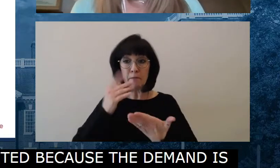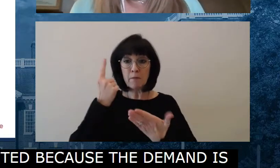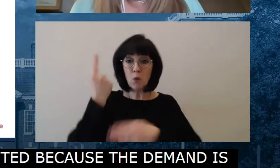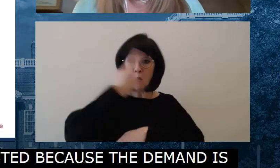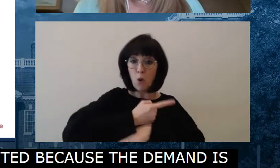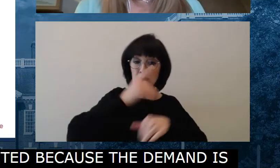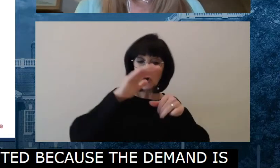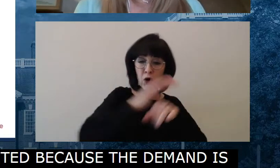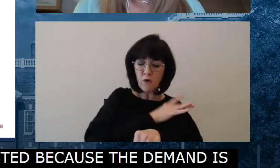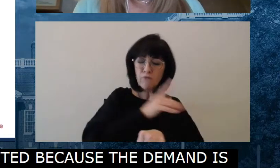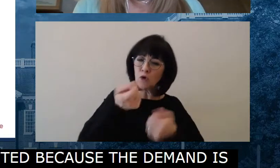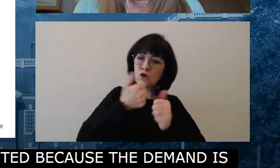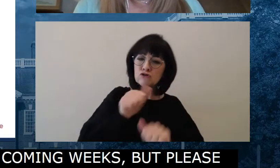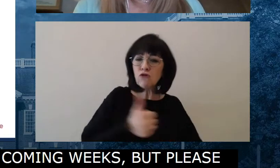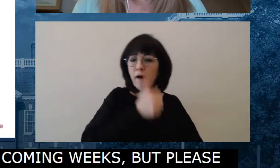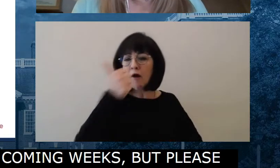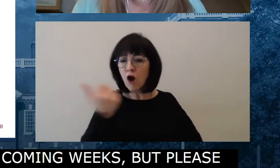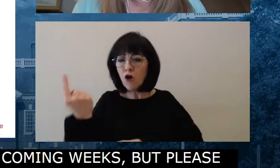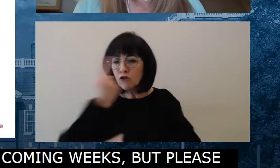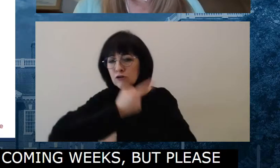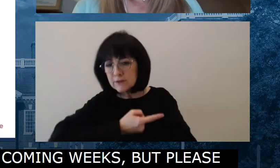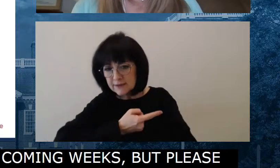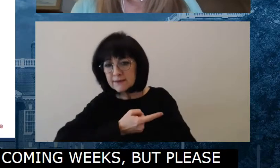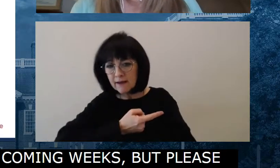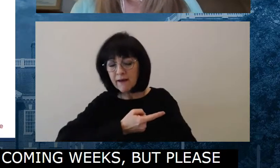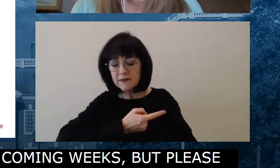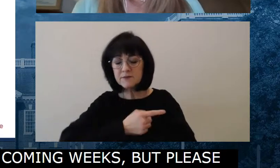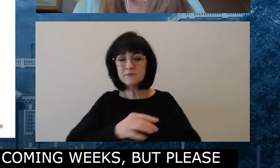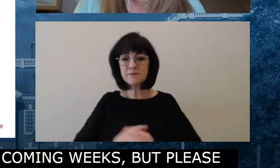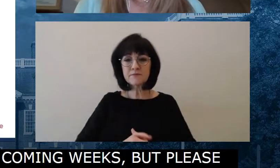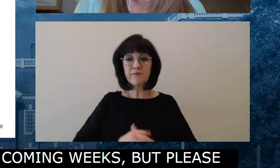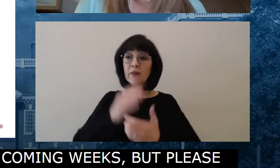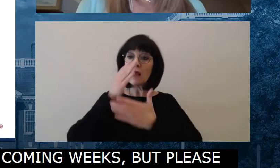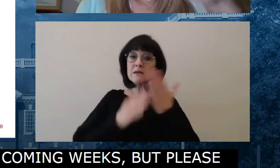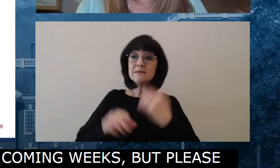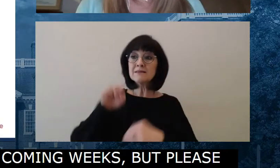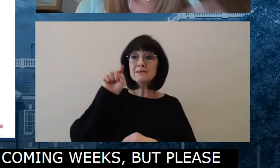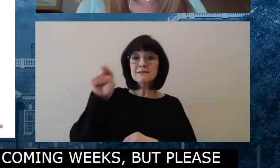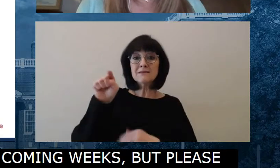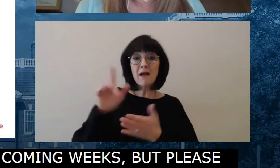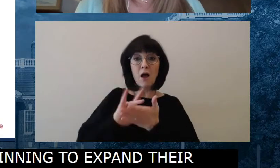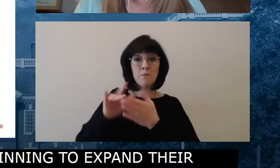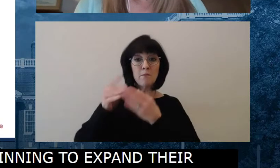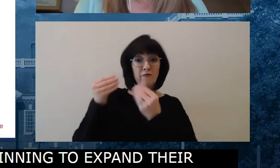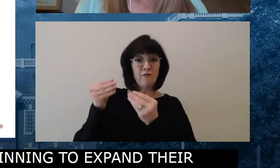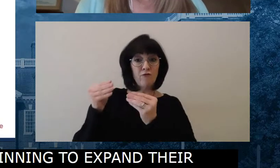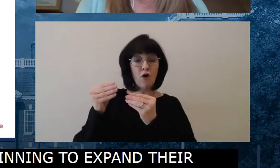of the pharmacies are also either working with us on